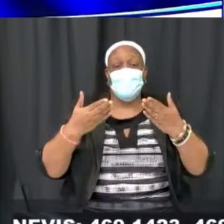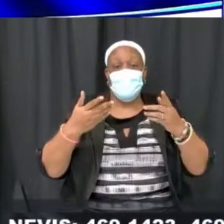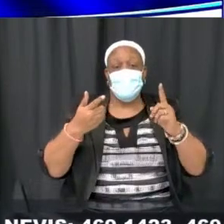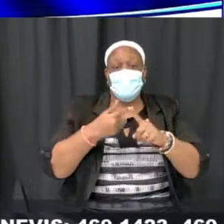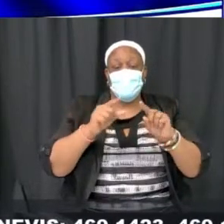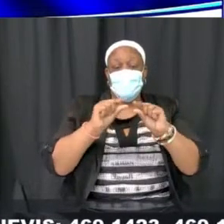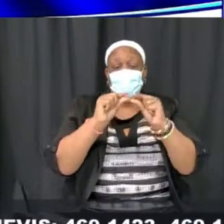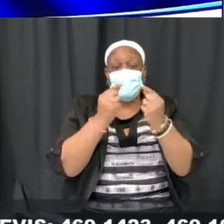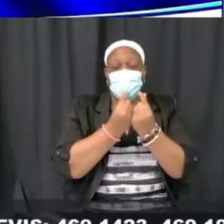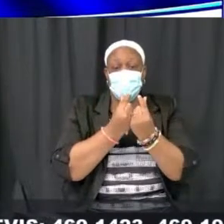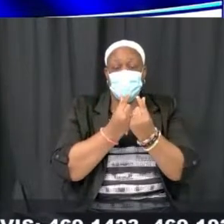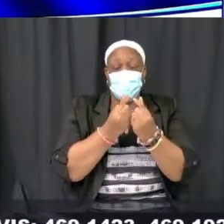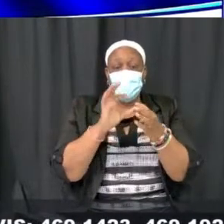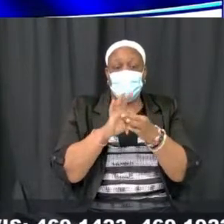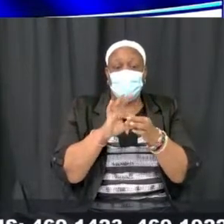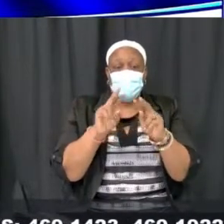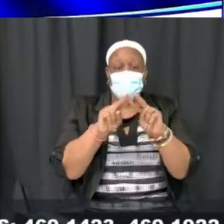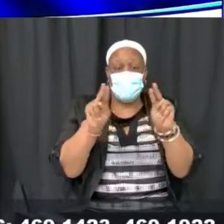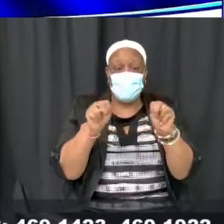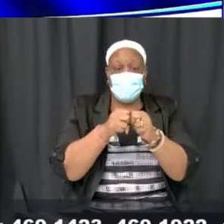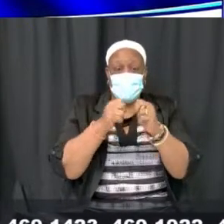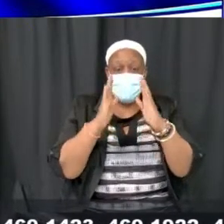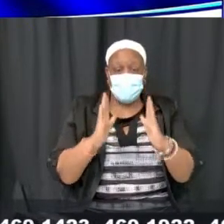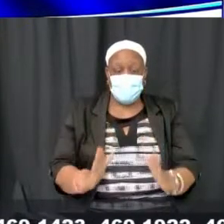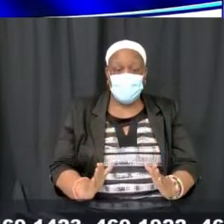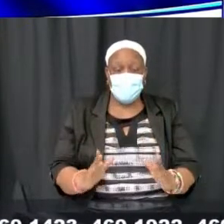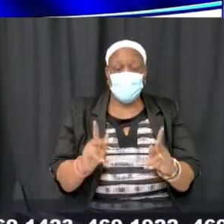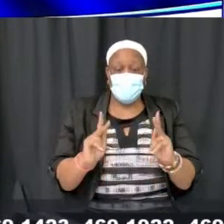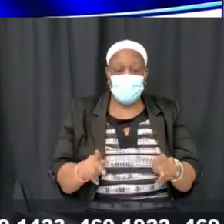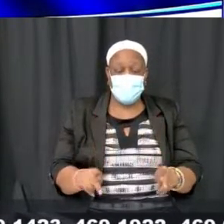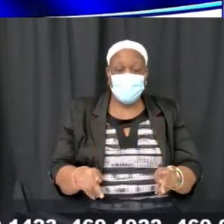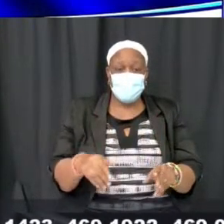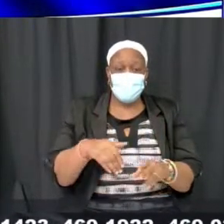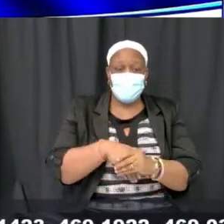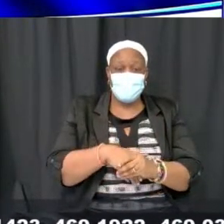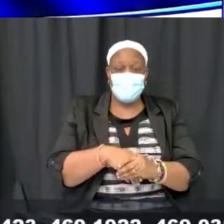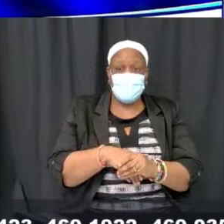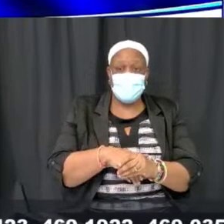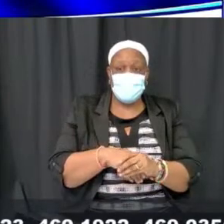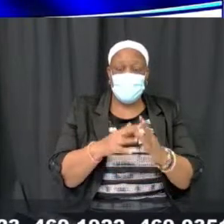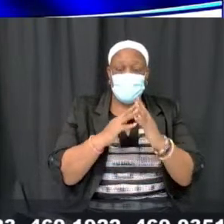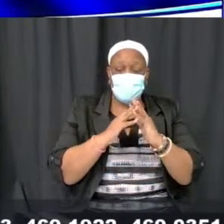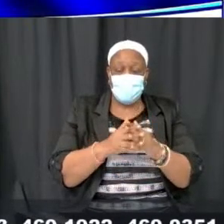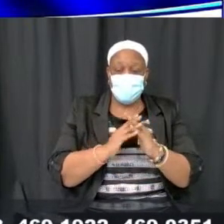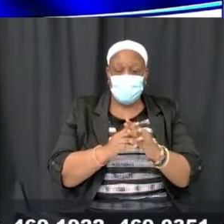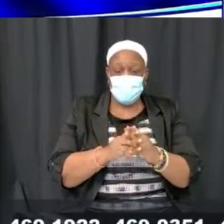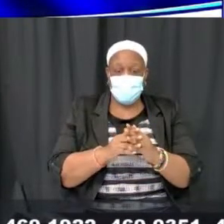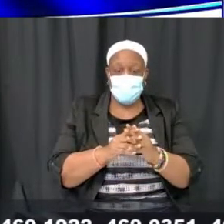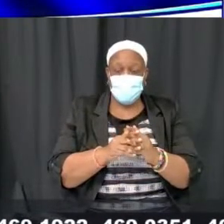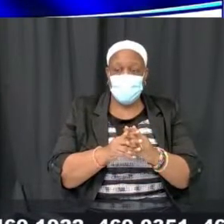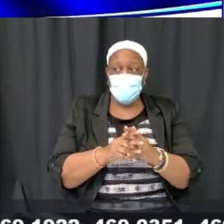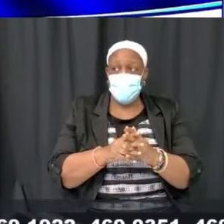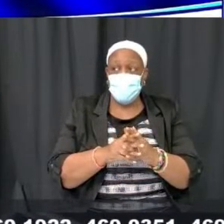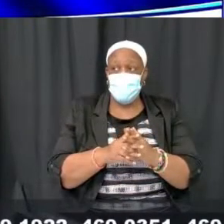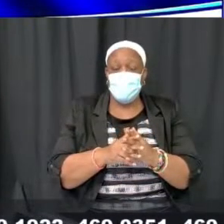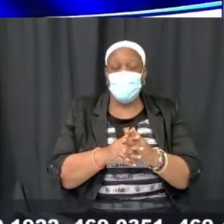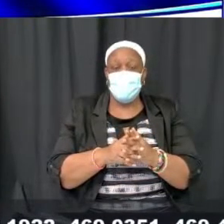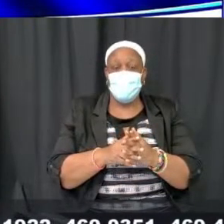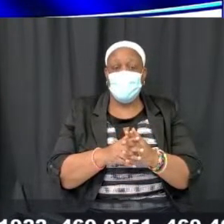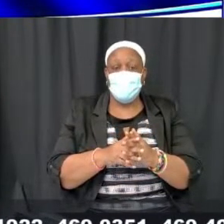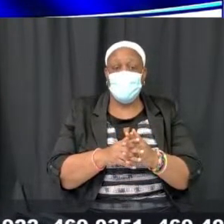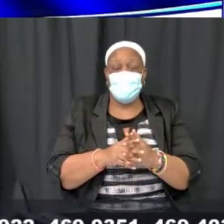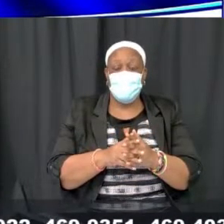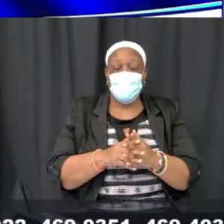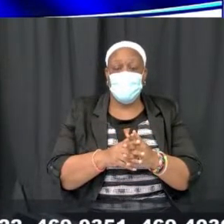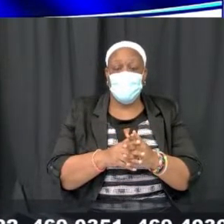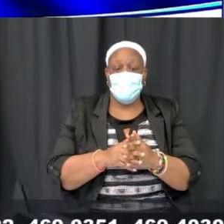they have carried out a fundraiser exercise in Miami. They have packed a container full of